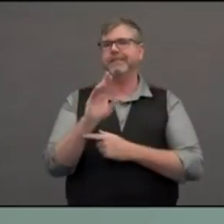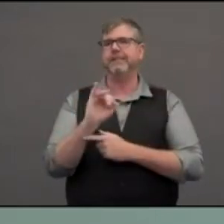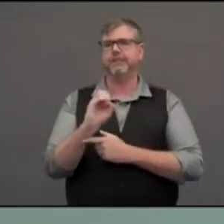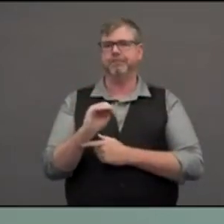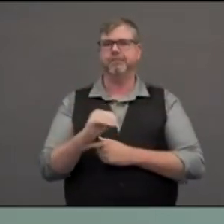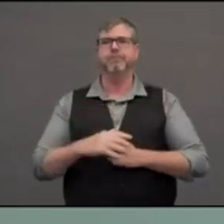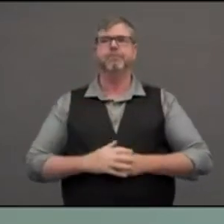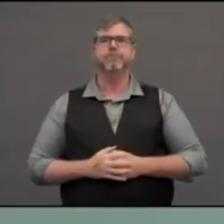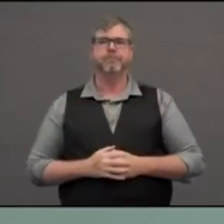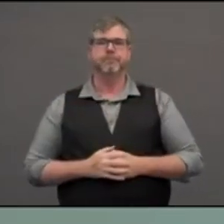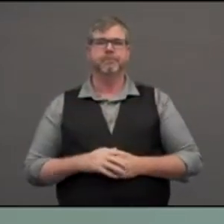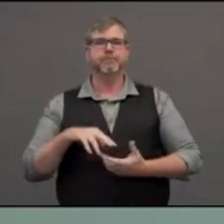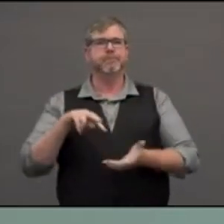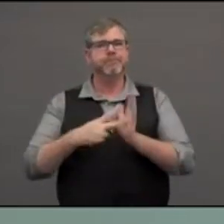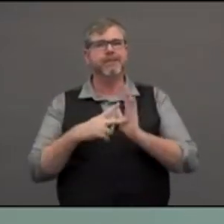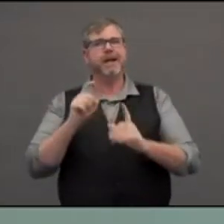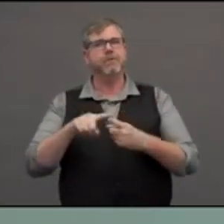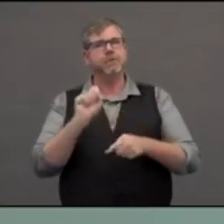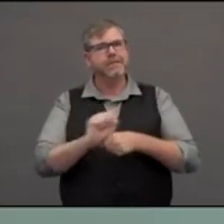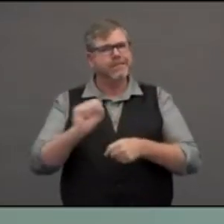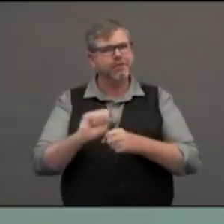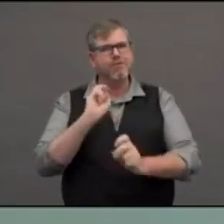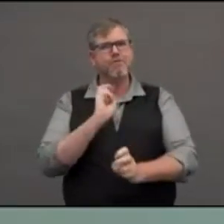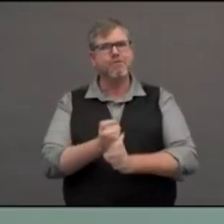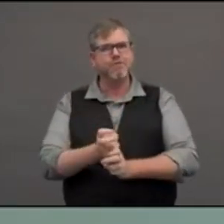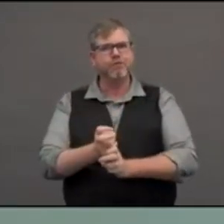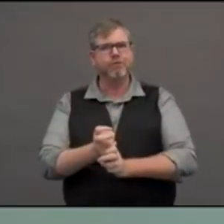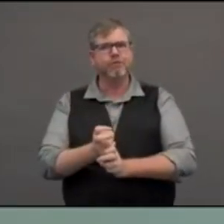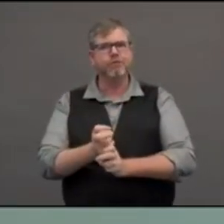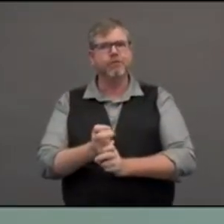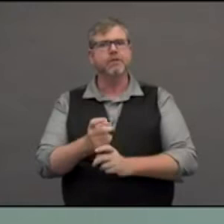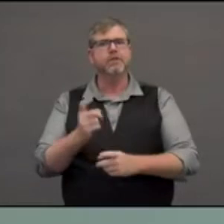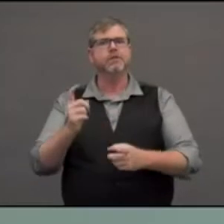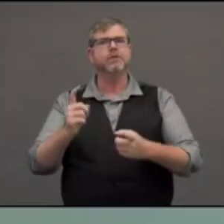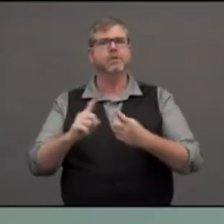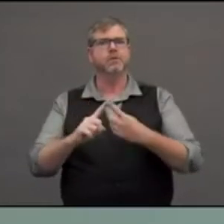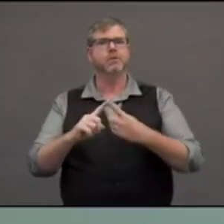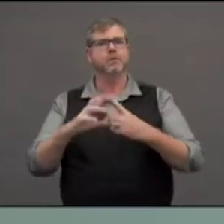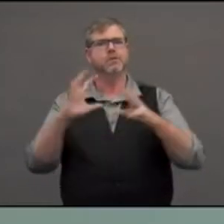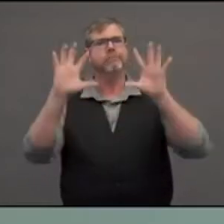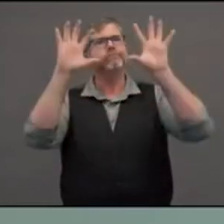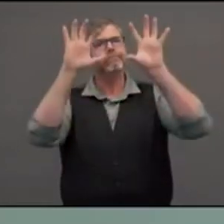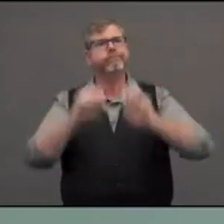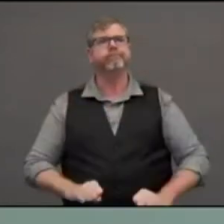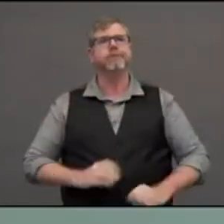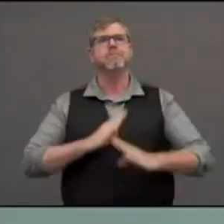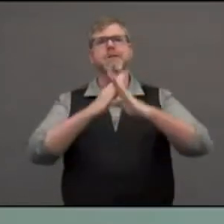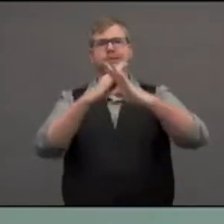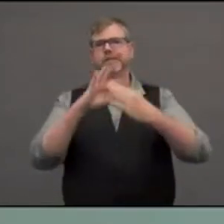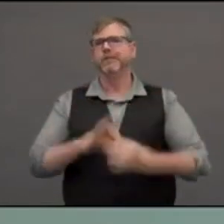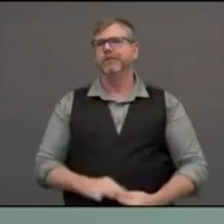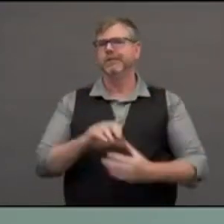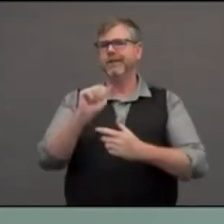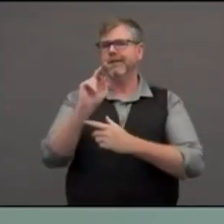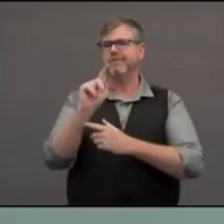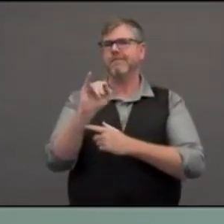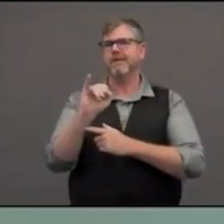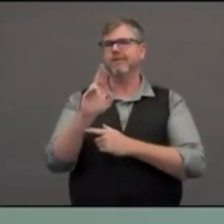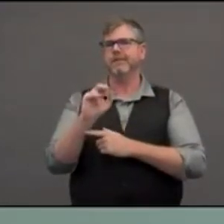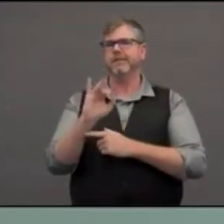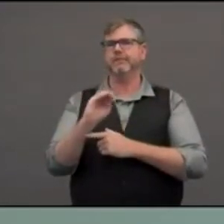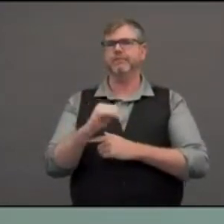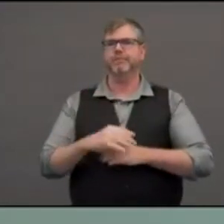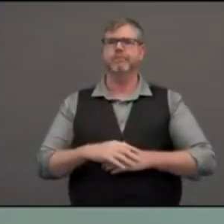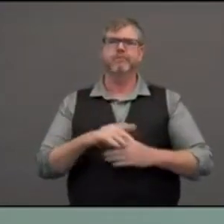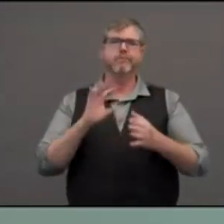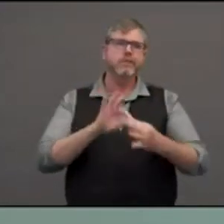undo some of the conditions that have created these biases in our community. That not